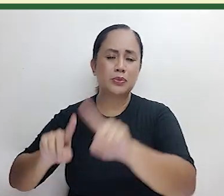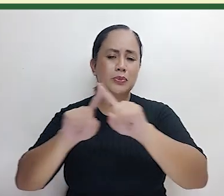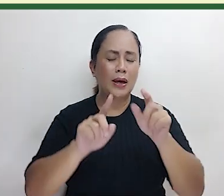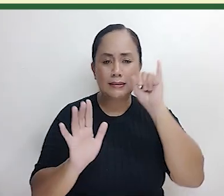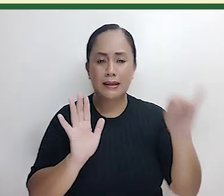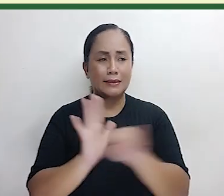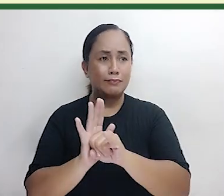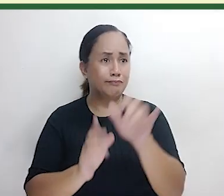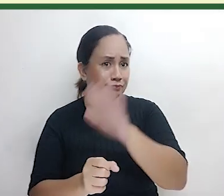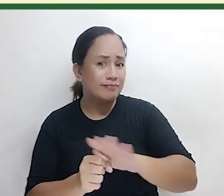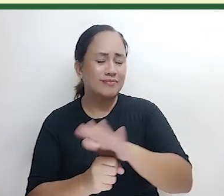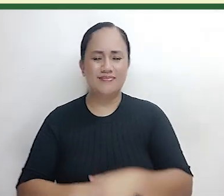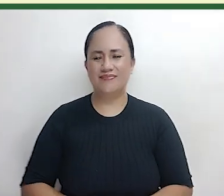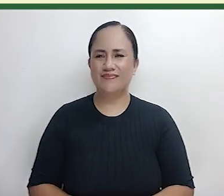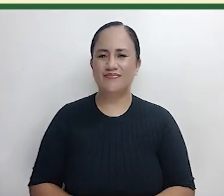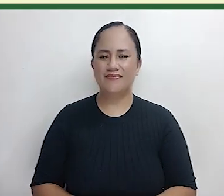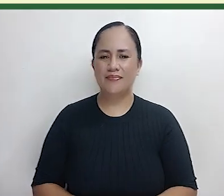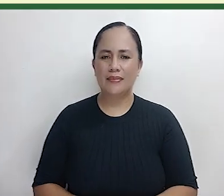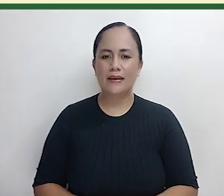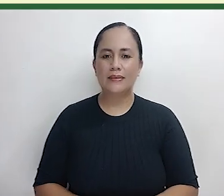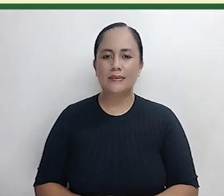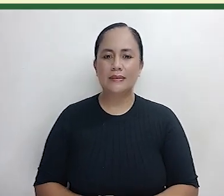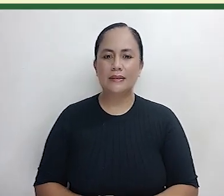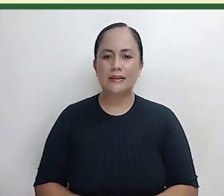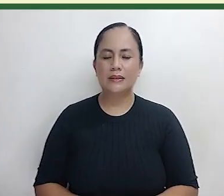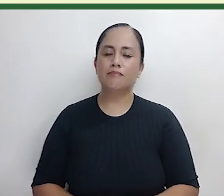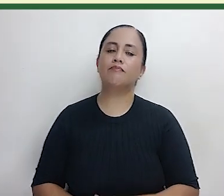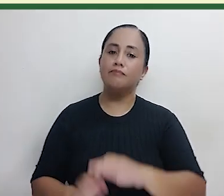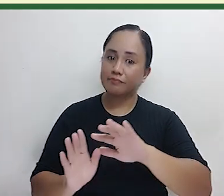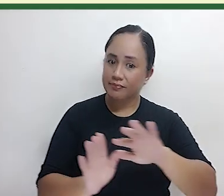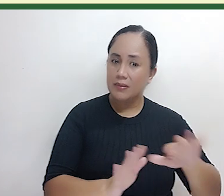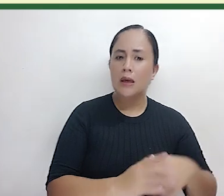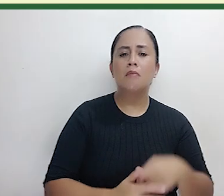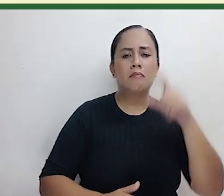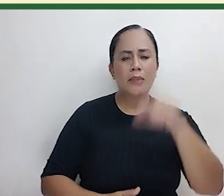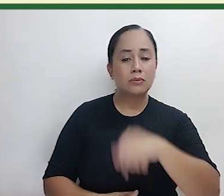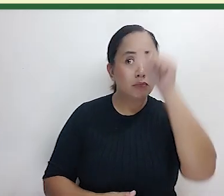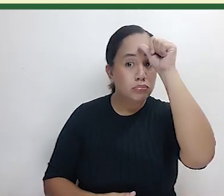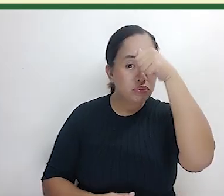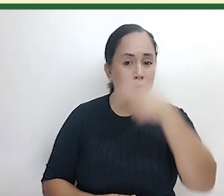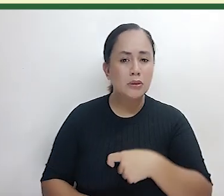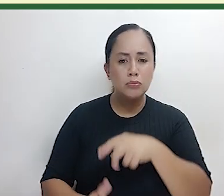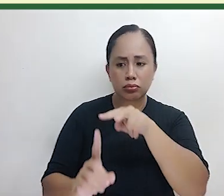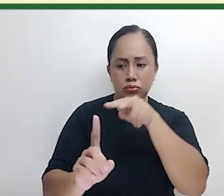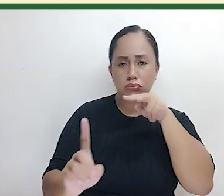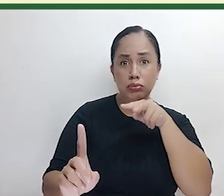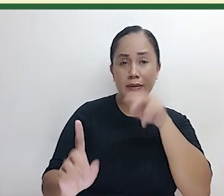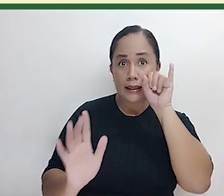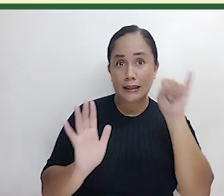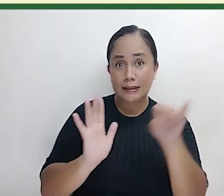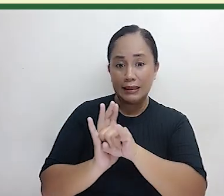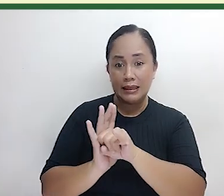subjectivities, identities, and locations. On the other hand, it should be noted that